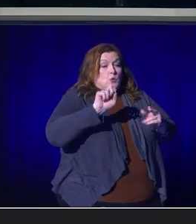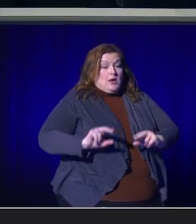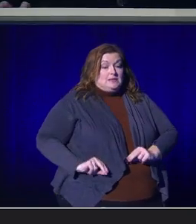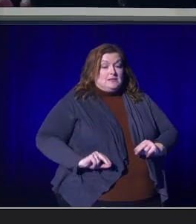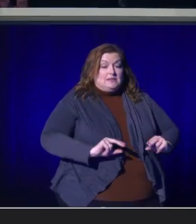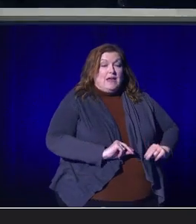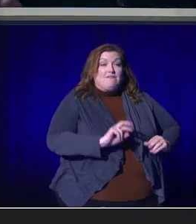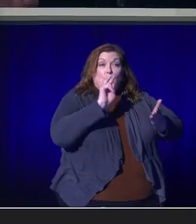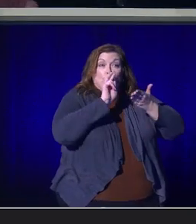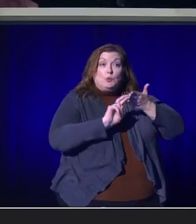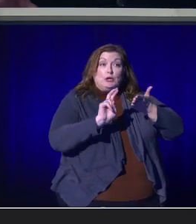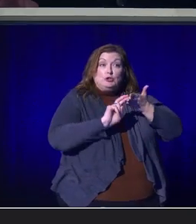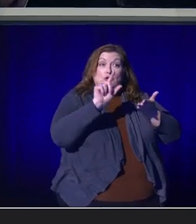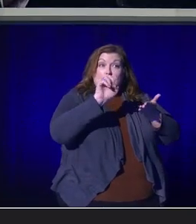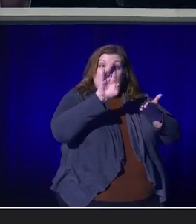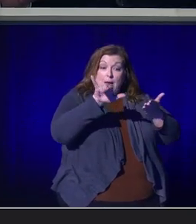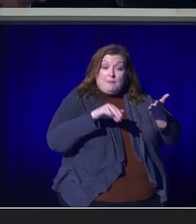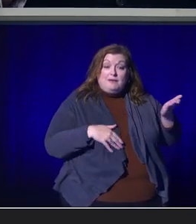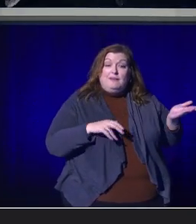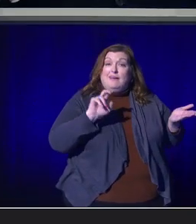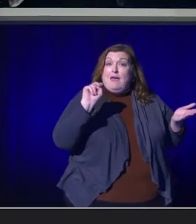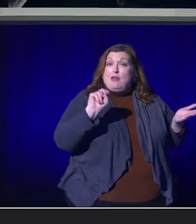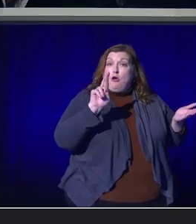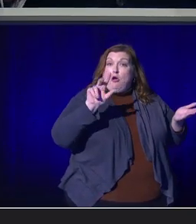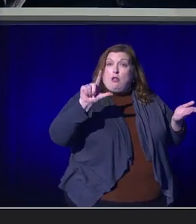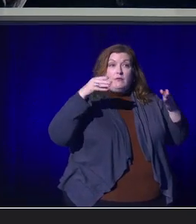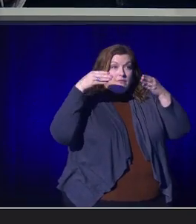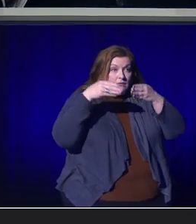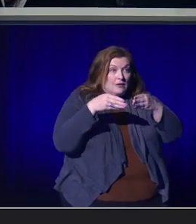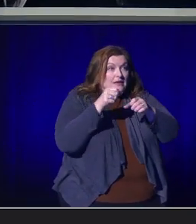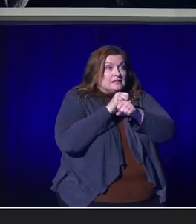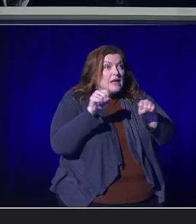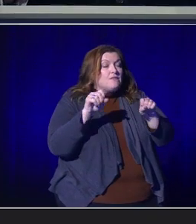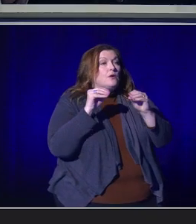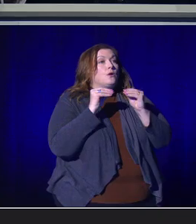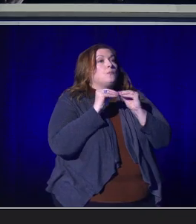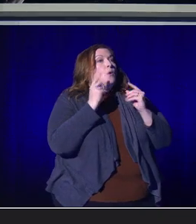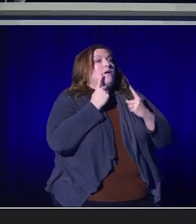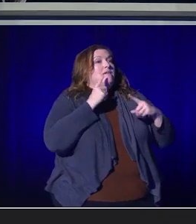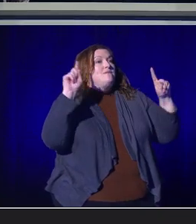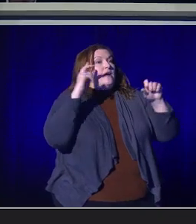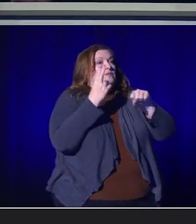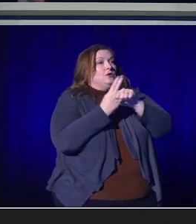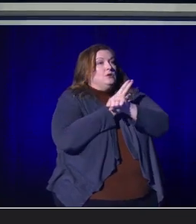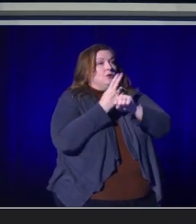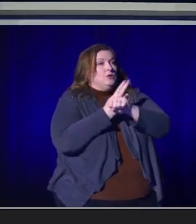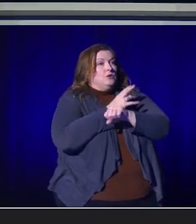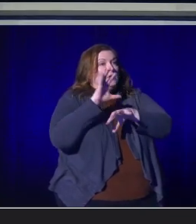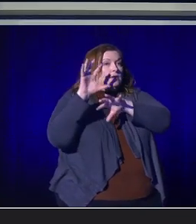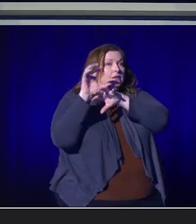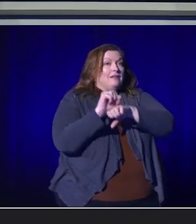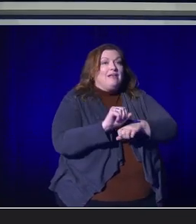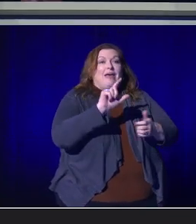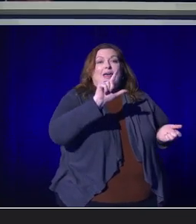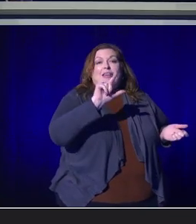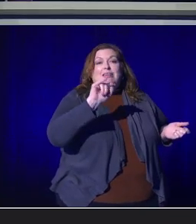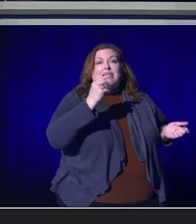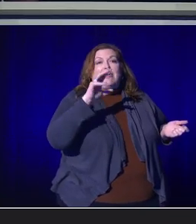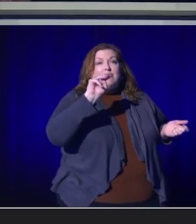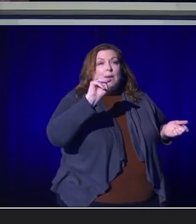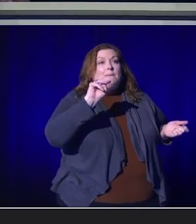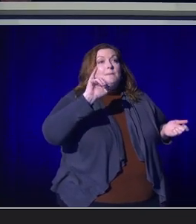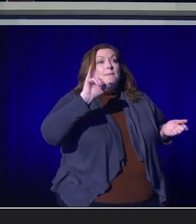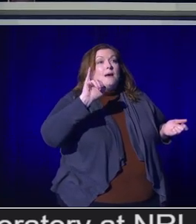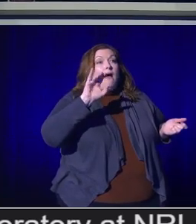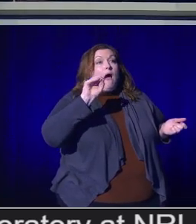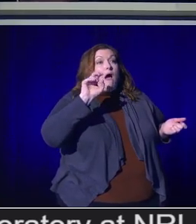NRL, Dr. Carter focused on safer and more effective uses of conventional lithium-ion batteries, as well